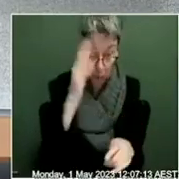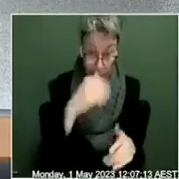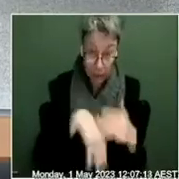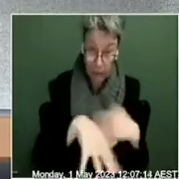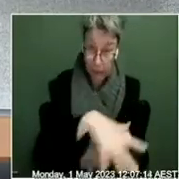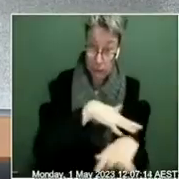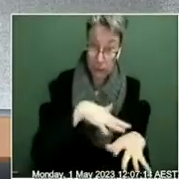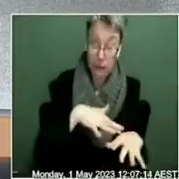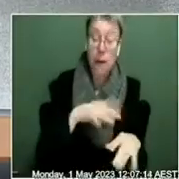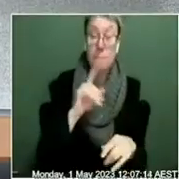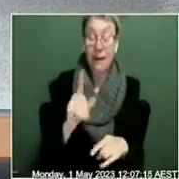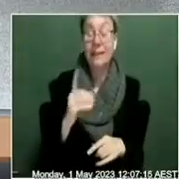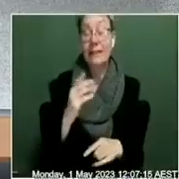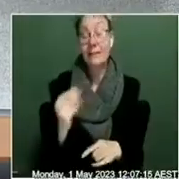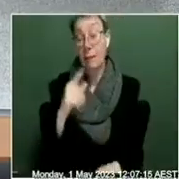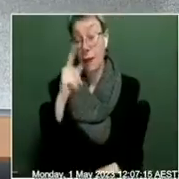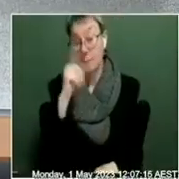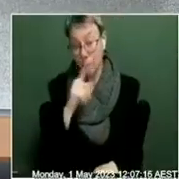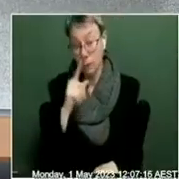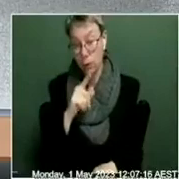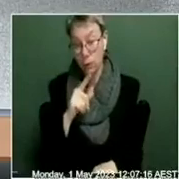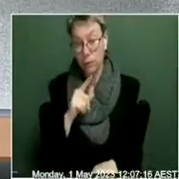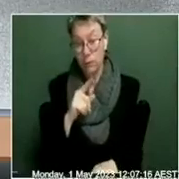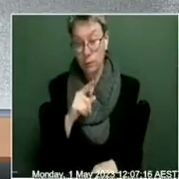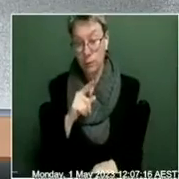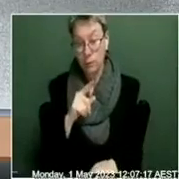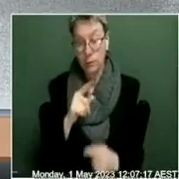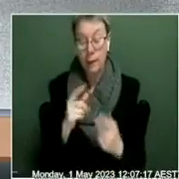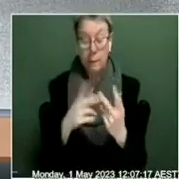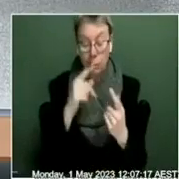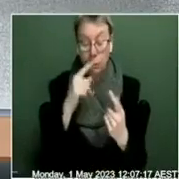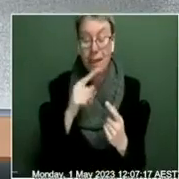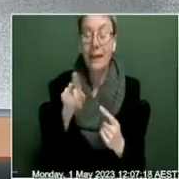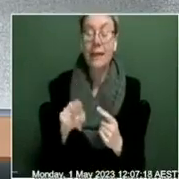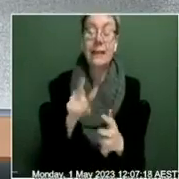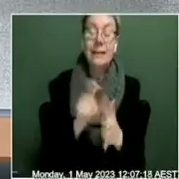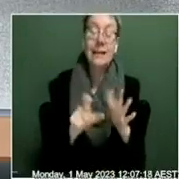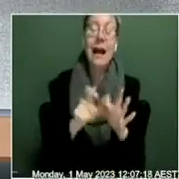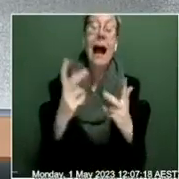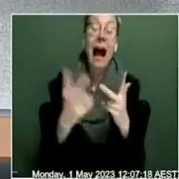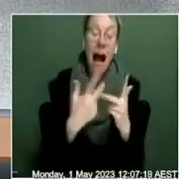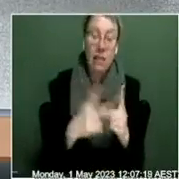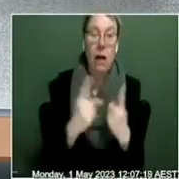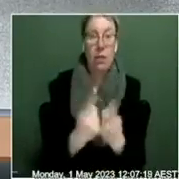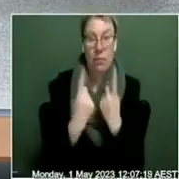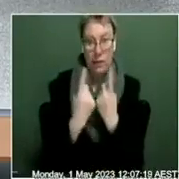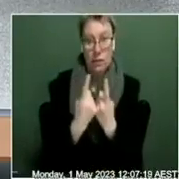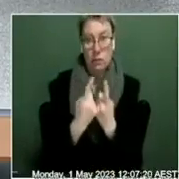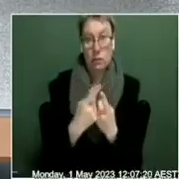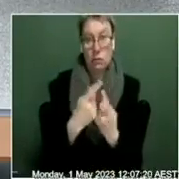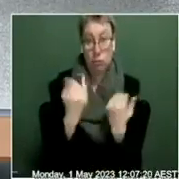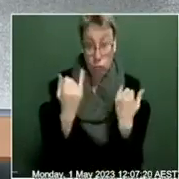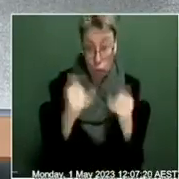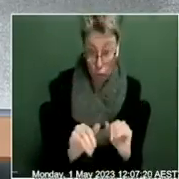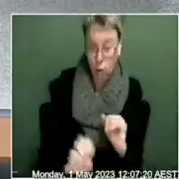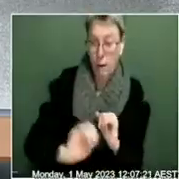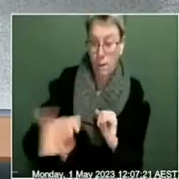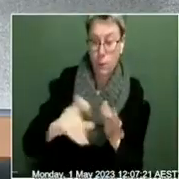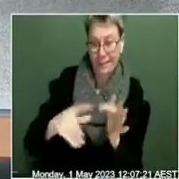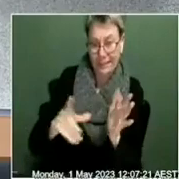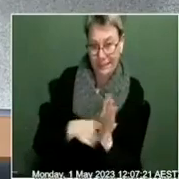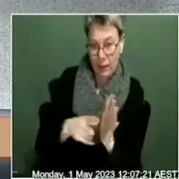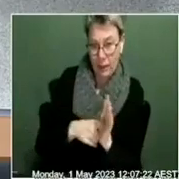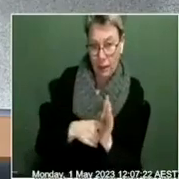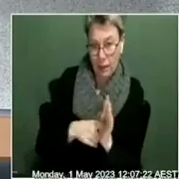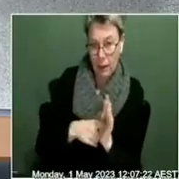cells, who are intoxicated. If the person has committed another offence, that may be the